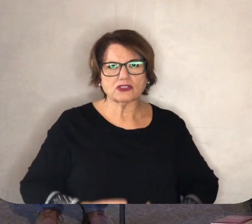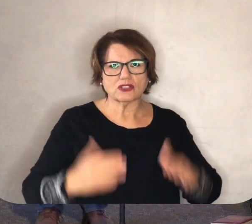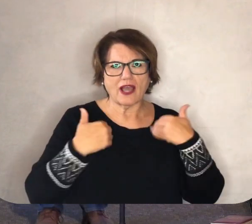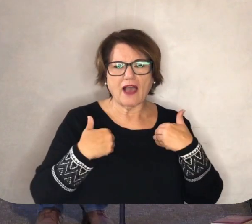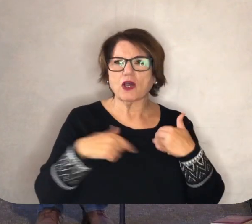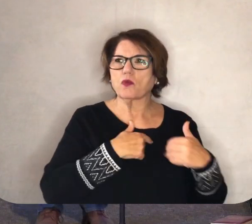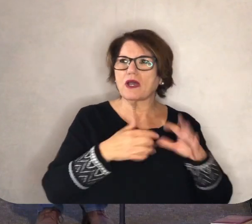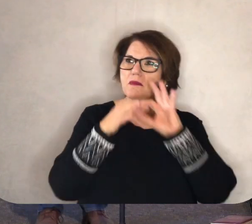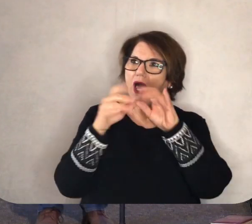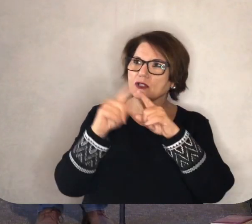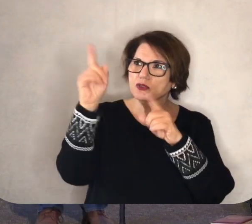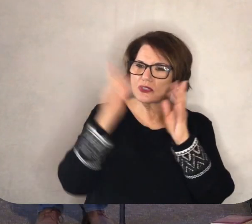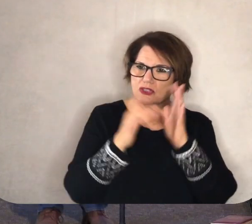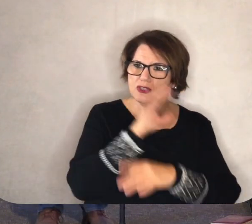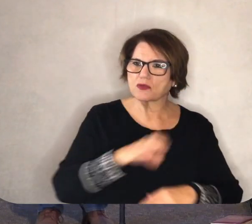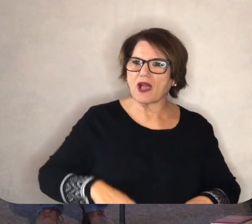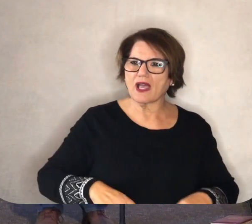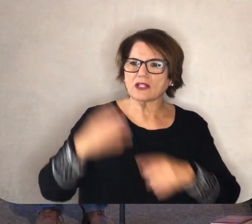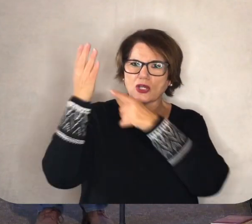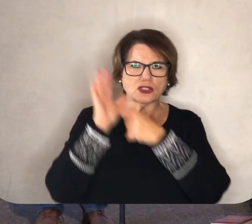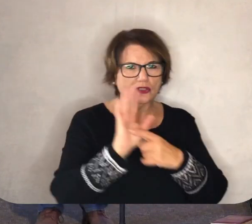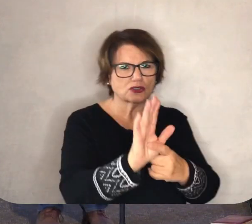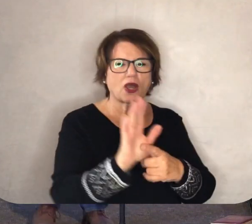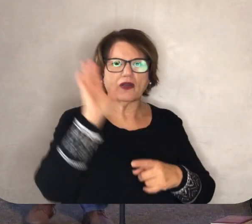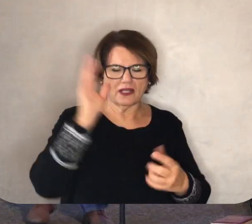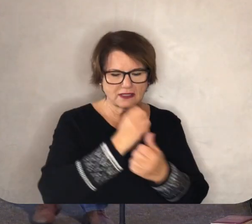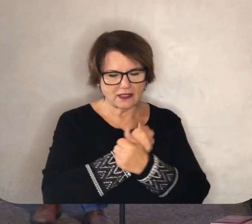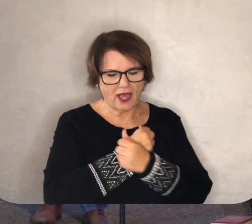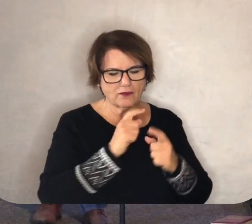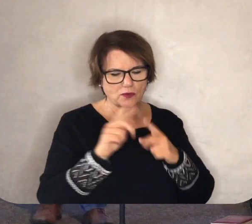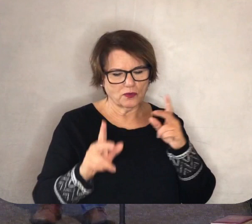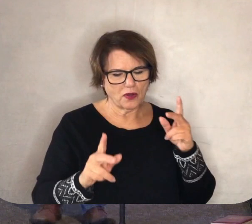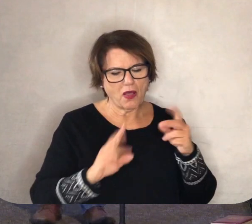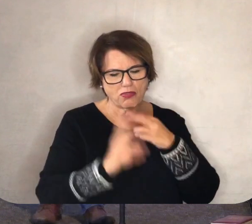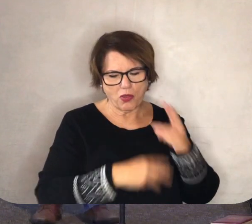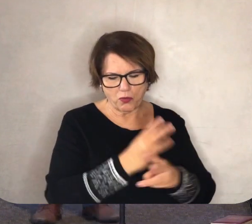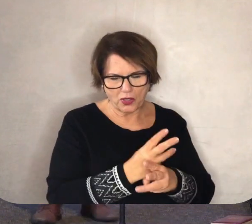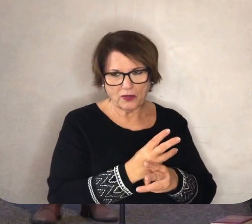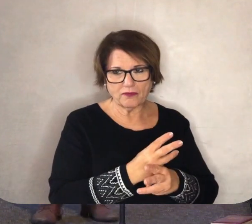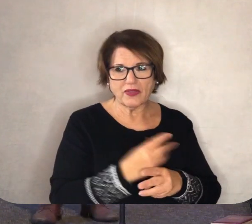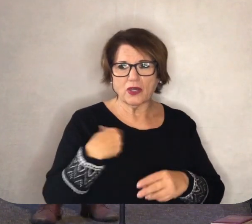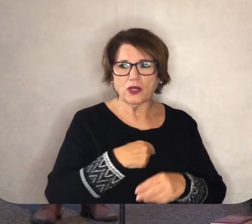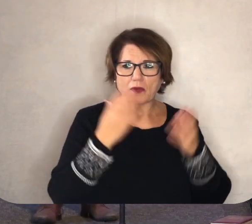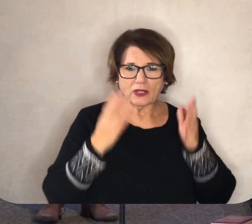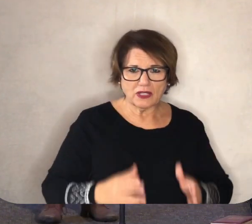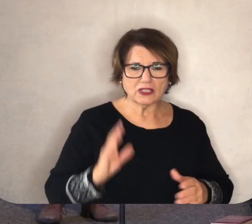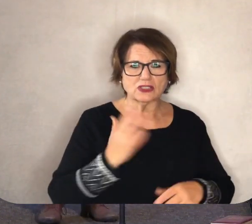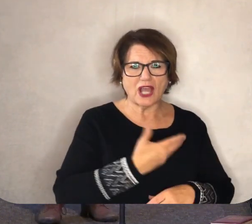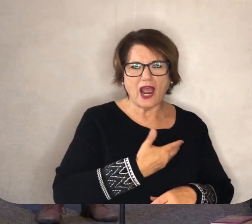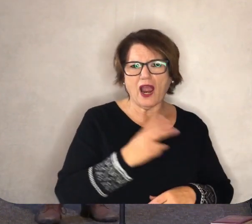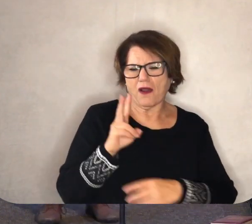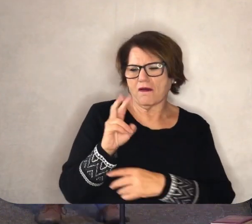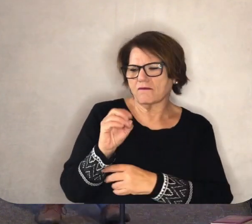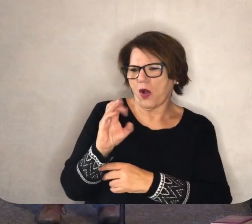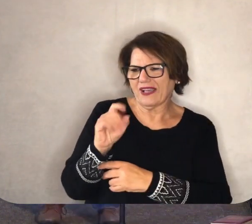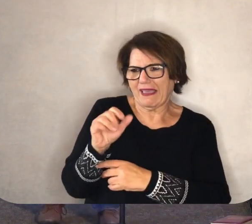Jesus Christ and to demonstrate his reconciling love to the world. As Christians, our vocation is